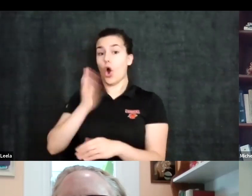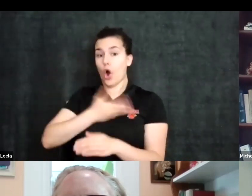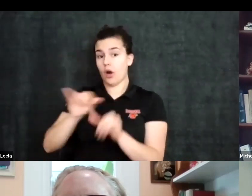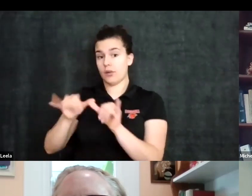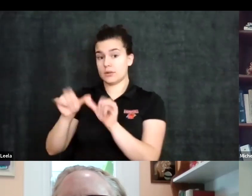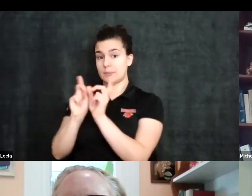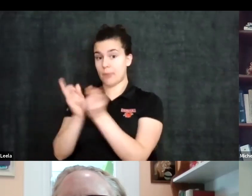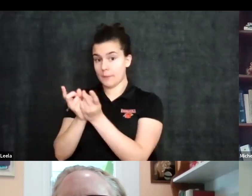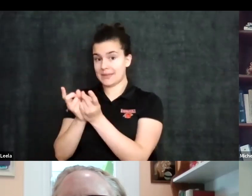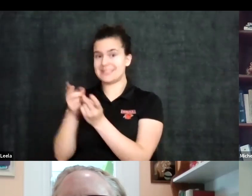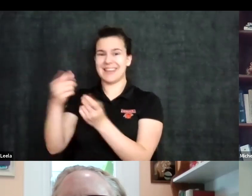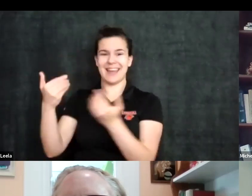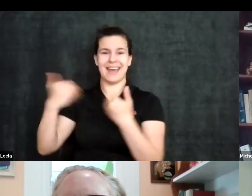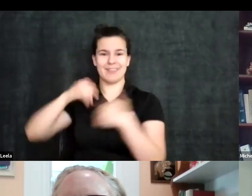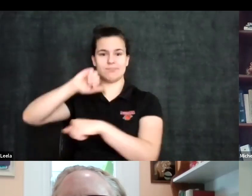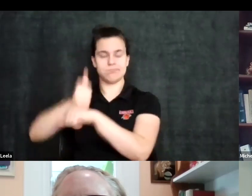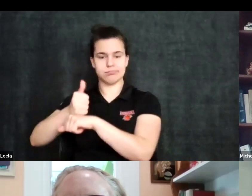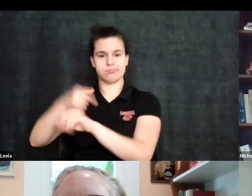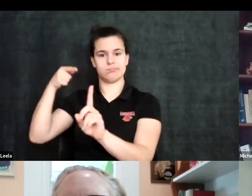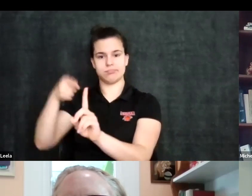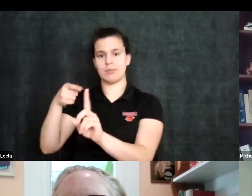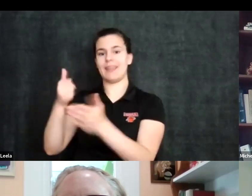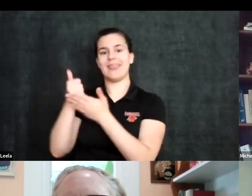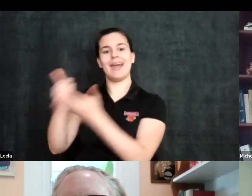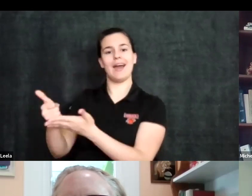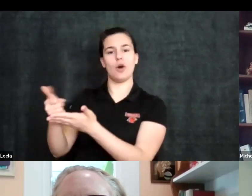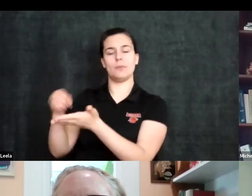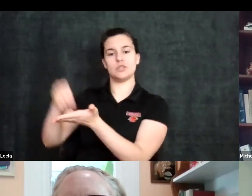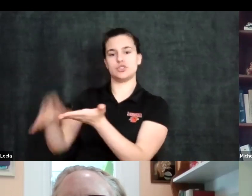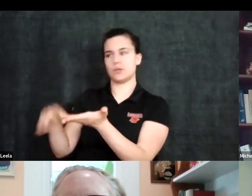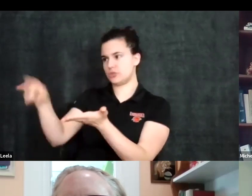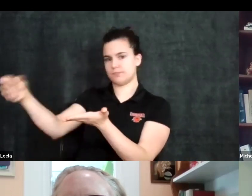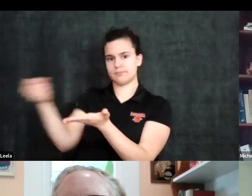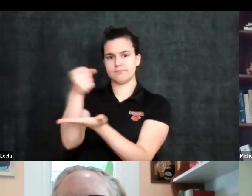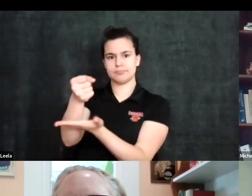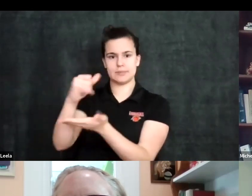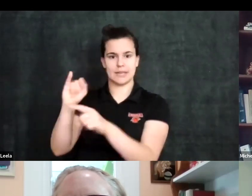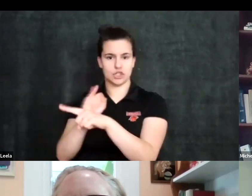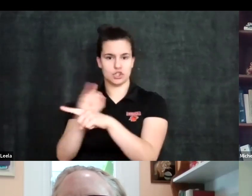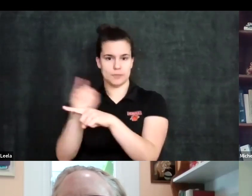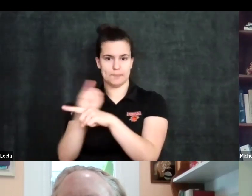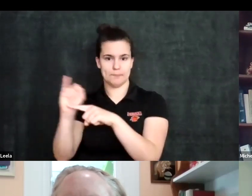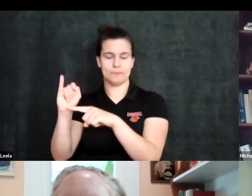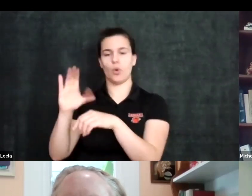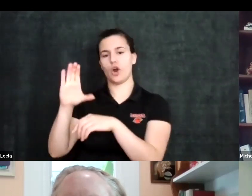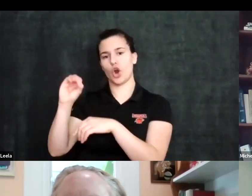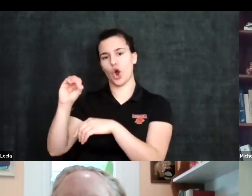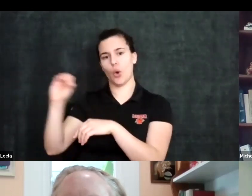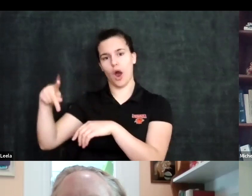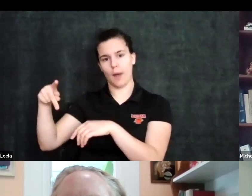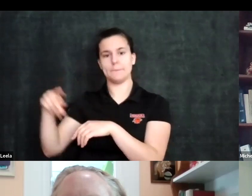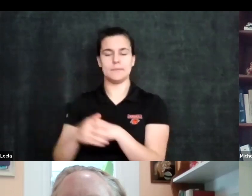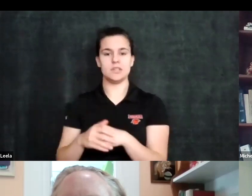help place students in co-ops and internships during their years in working on their undergraduate